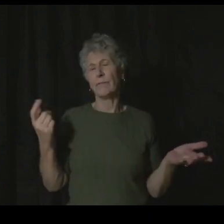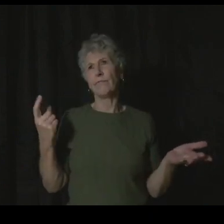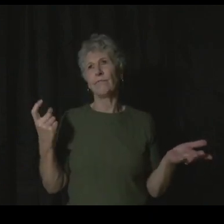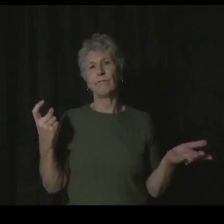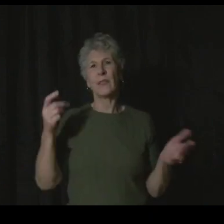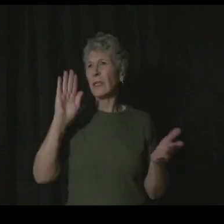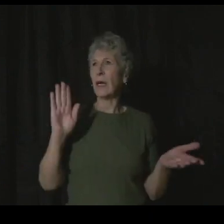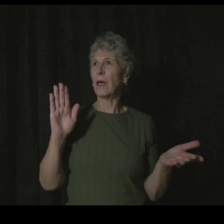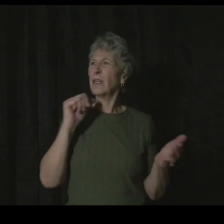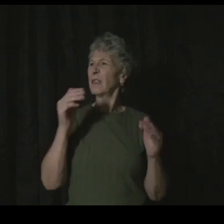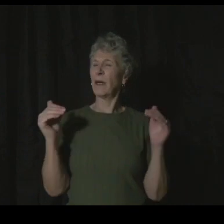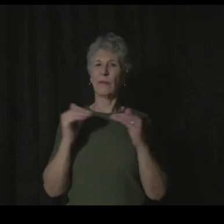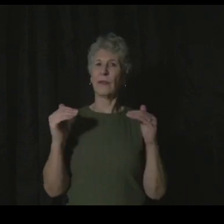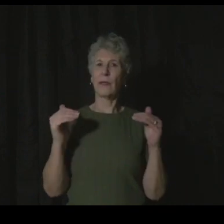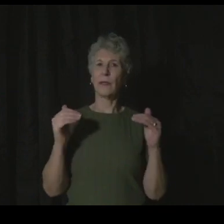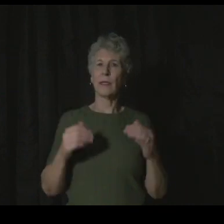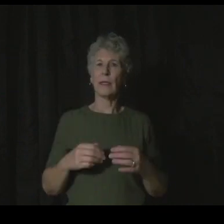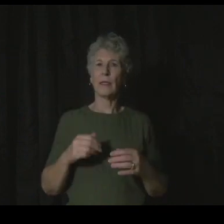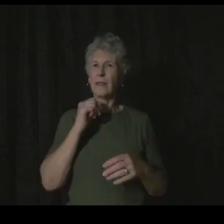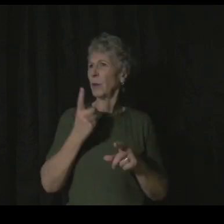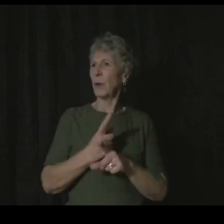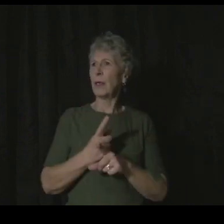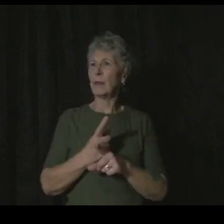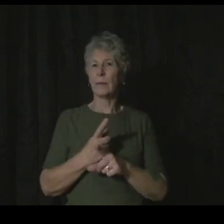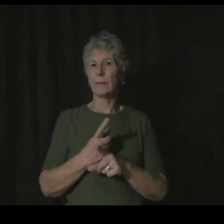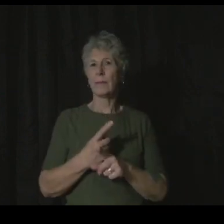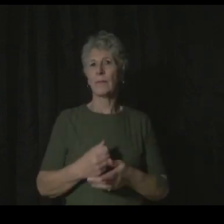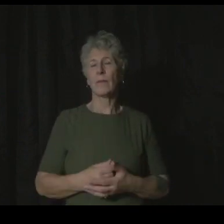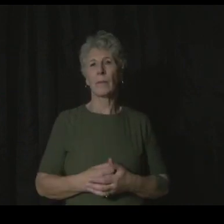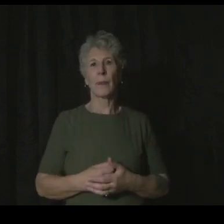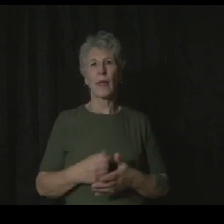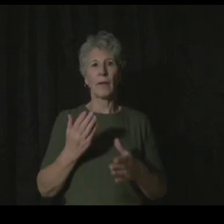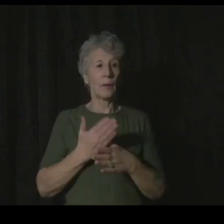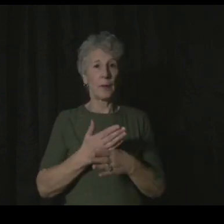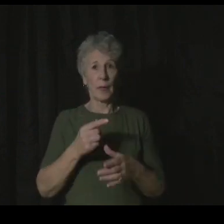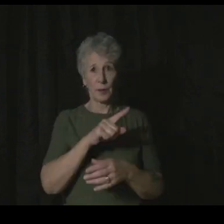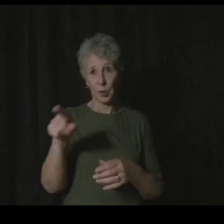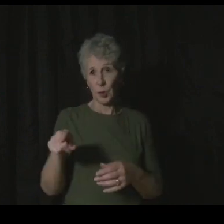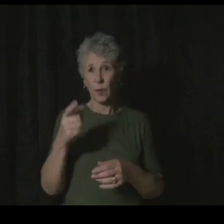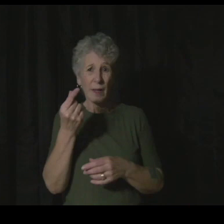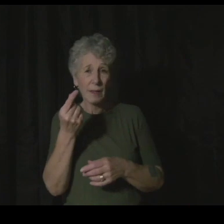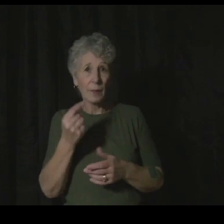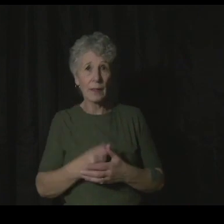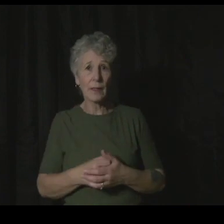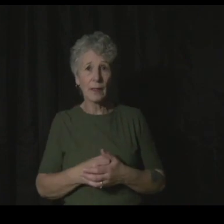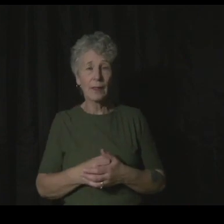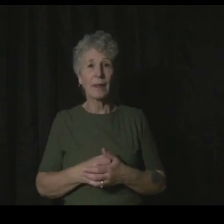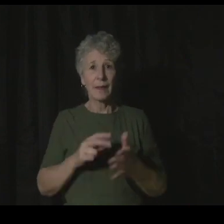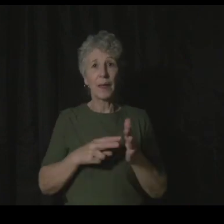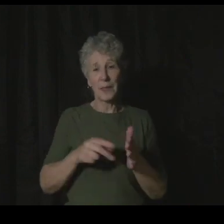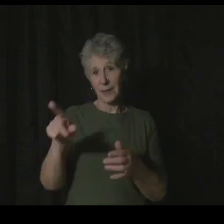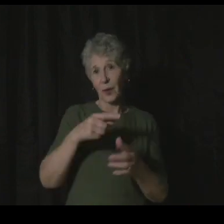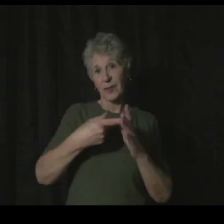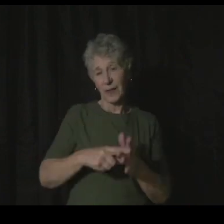"God, this isn't fair. This isn't right"? If it bothers you a little bit, then that means you're